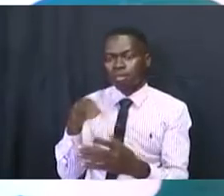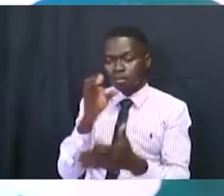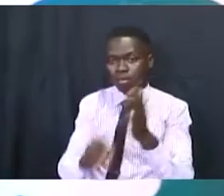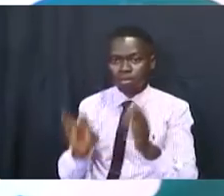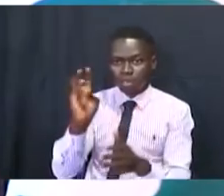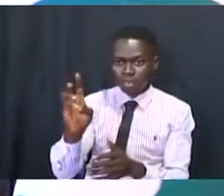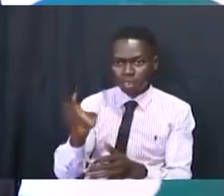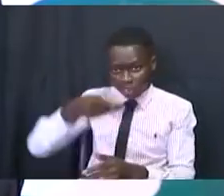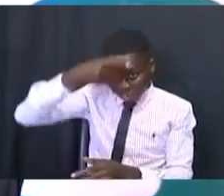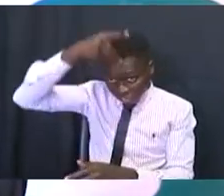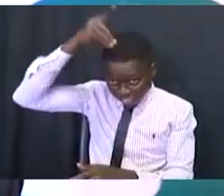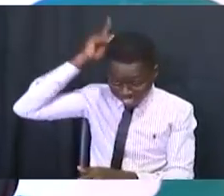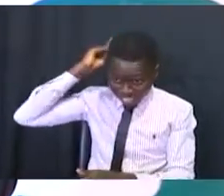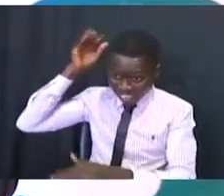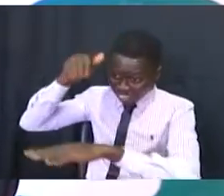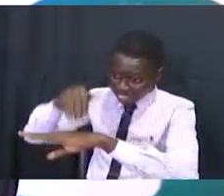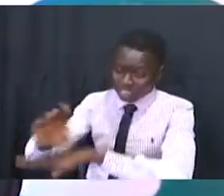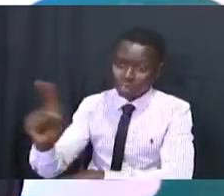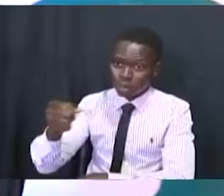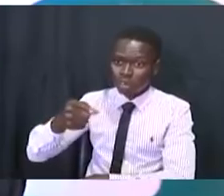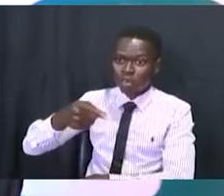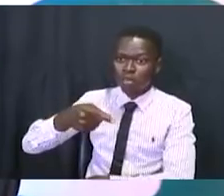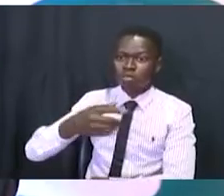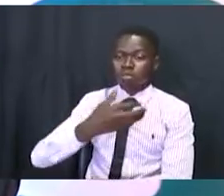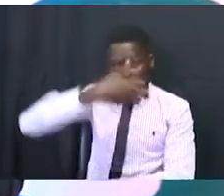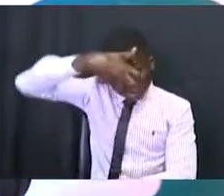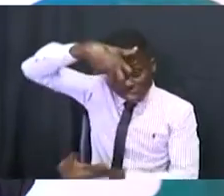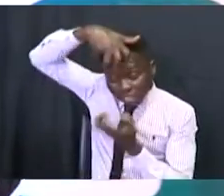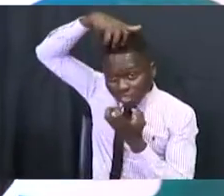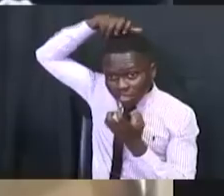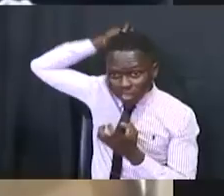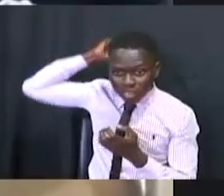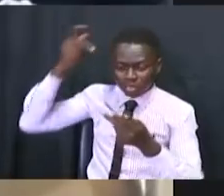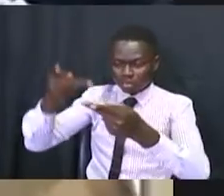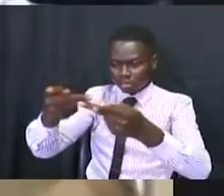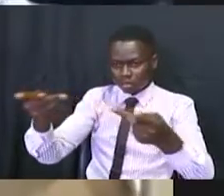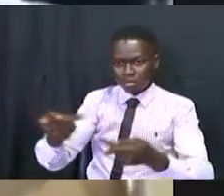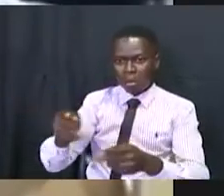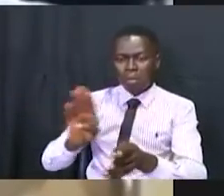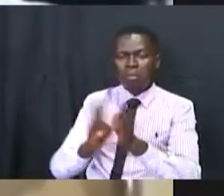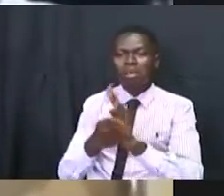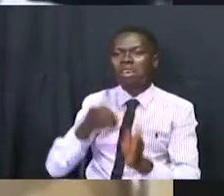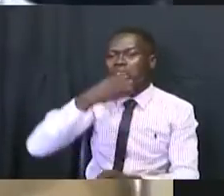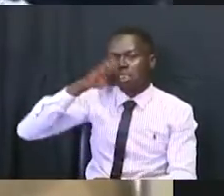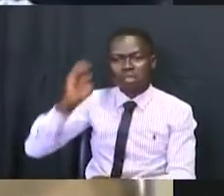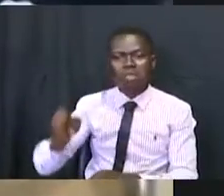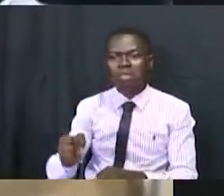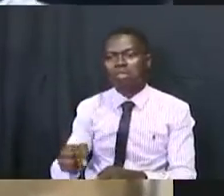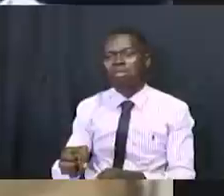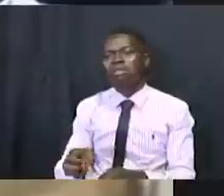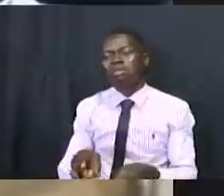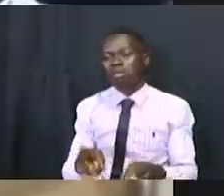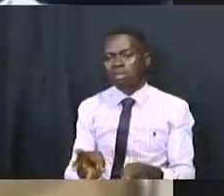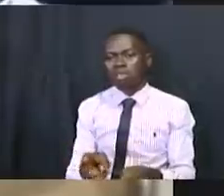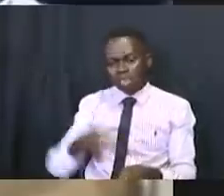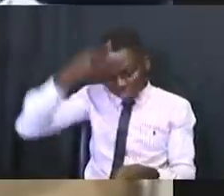was cast into a lion's den by evil persecutors. He had not done anything to them, but he found